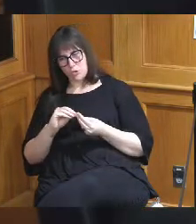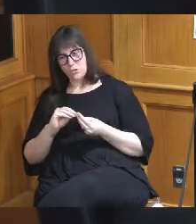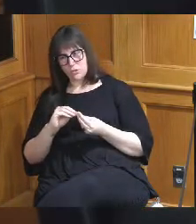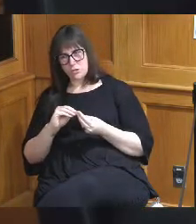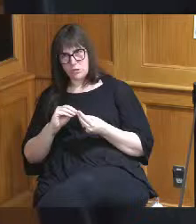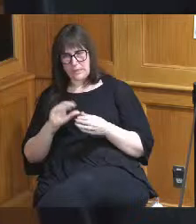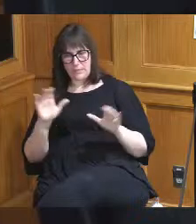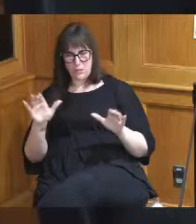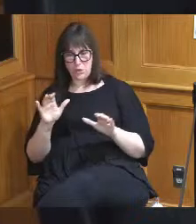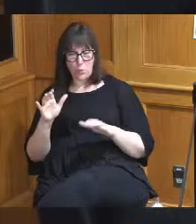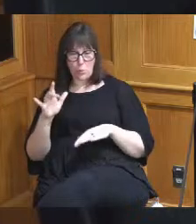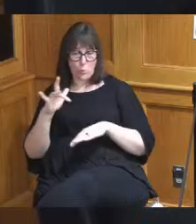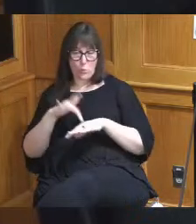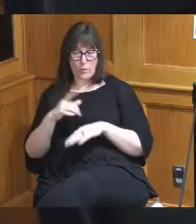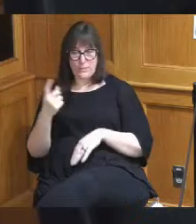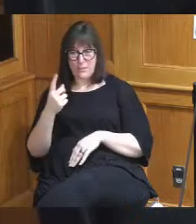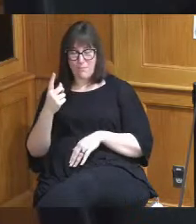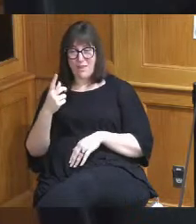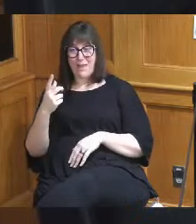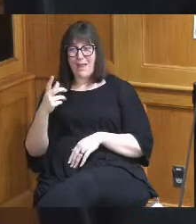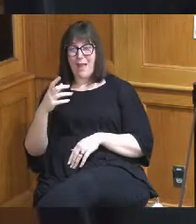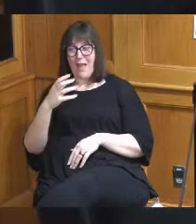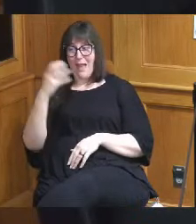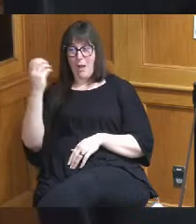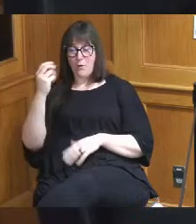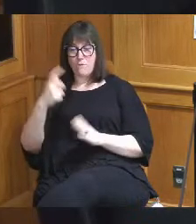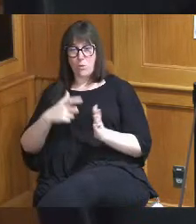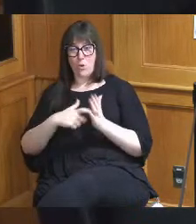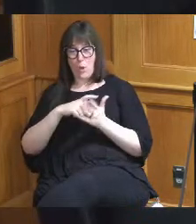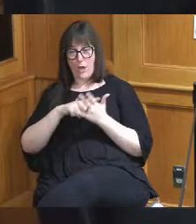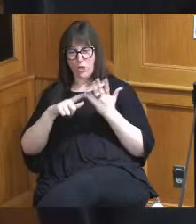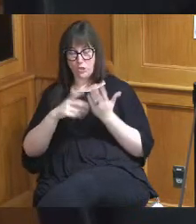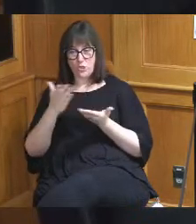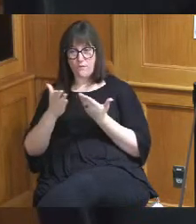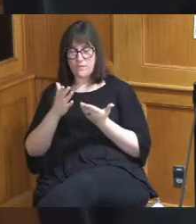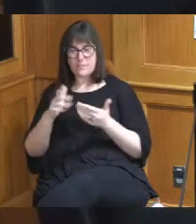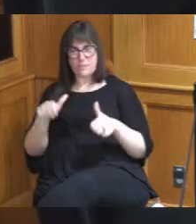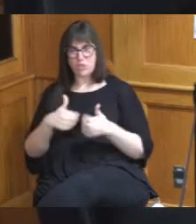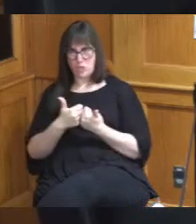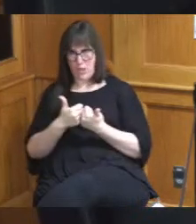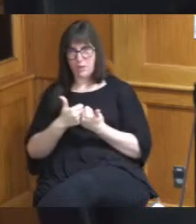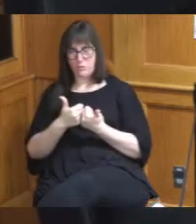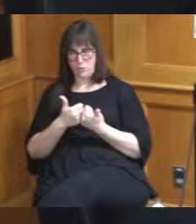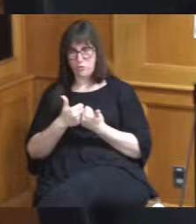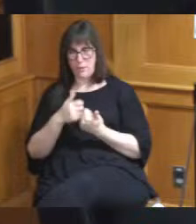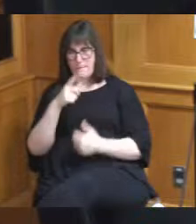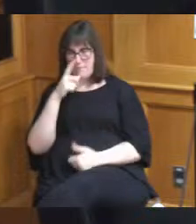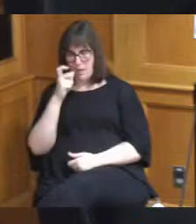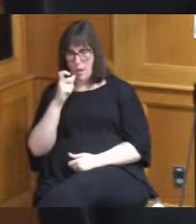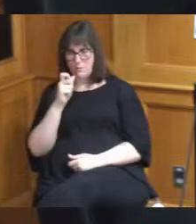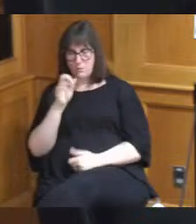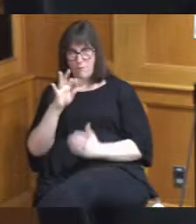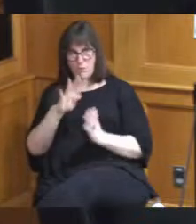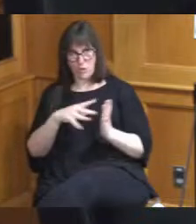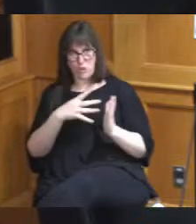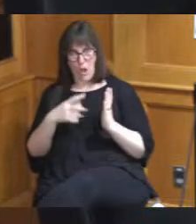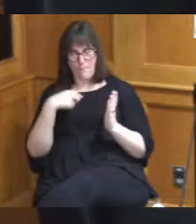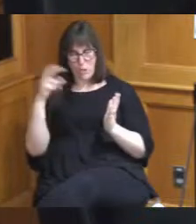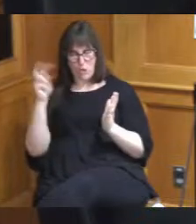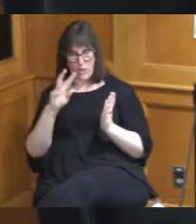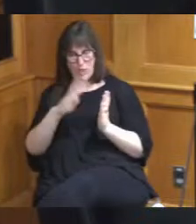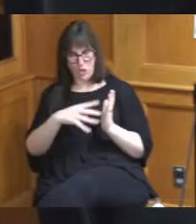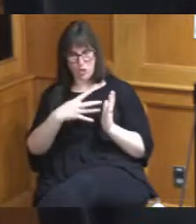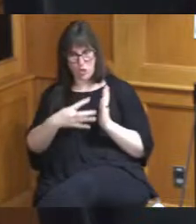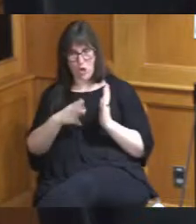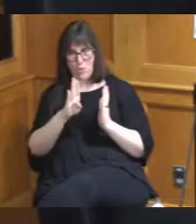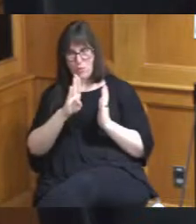do anything outside of the mandated services is at this moment challenging. Absolutely. Because of the chart, I'm looking at the chart, the